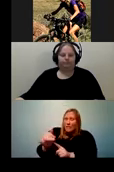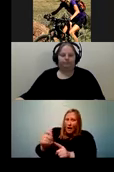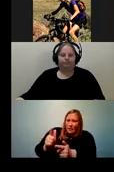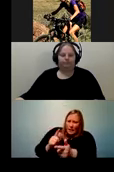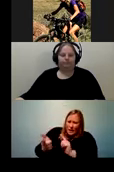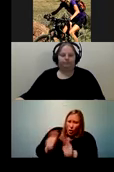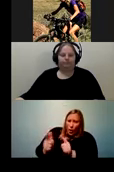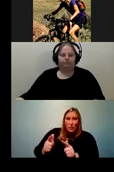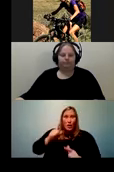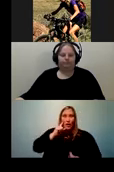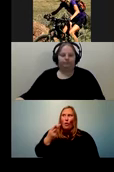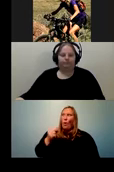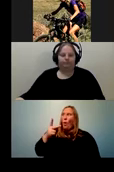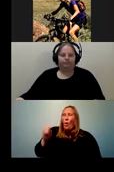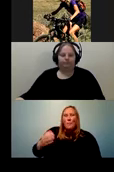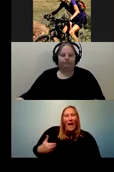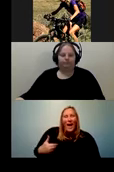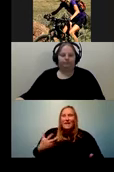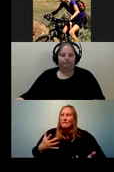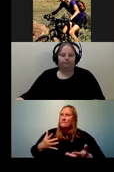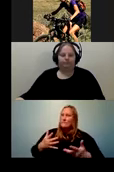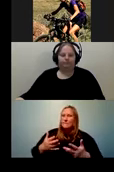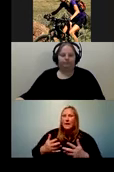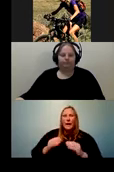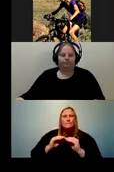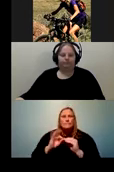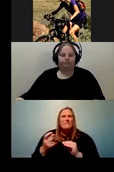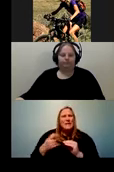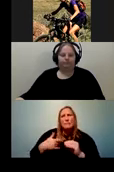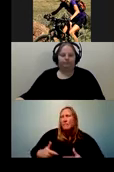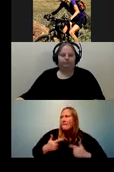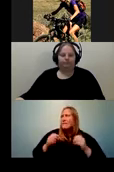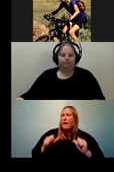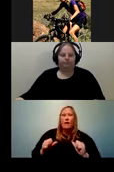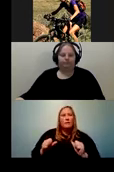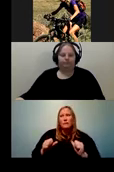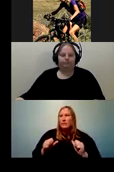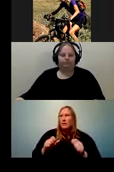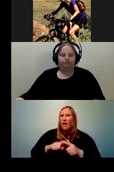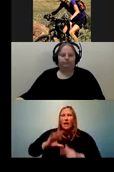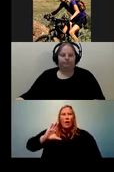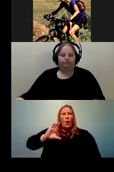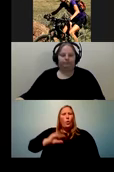thinking maybe he could turn his life around to one of devastation of thinking he's less than human.